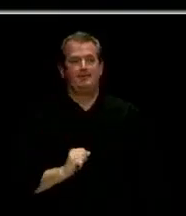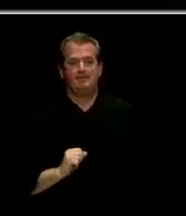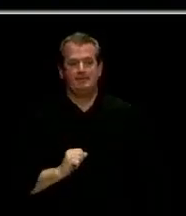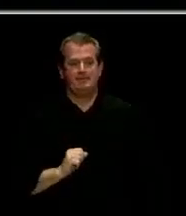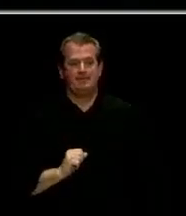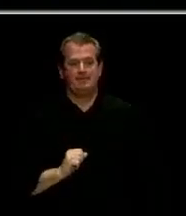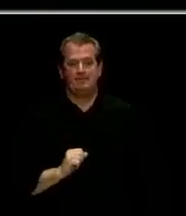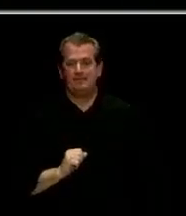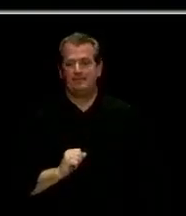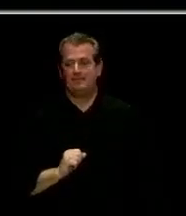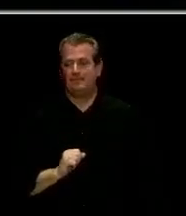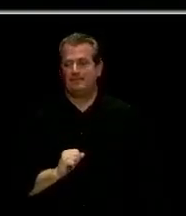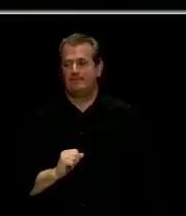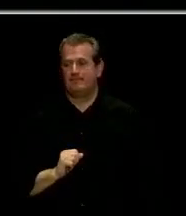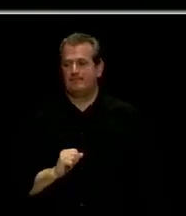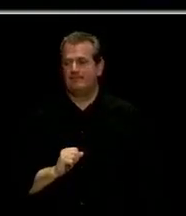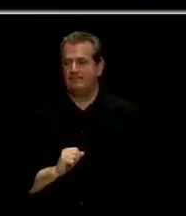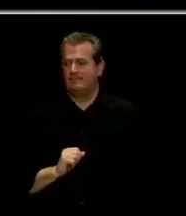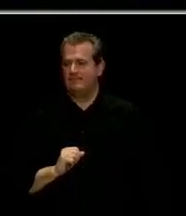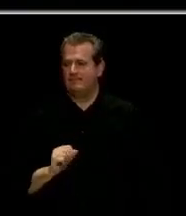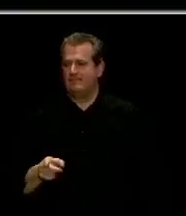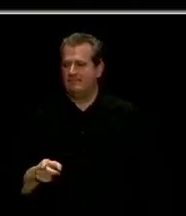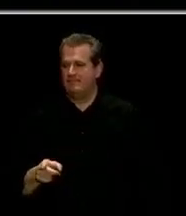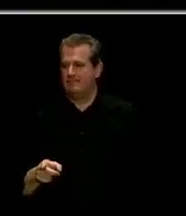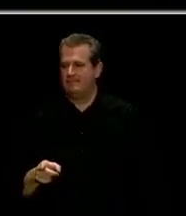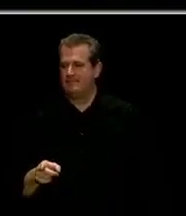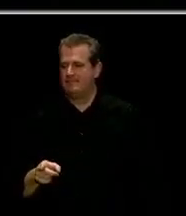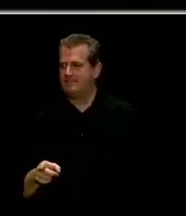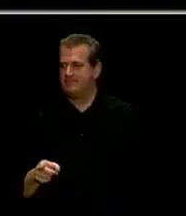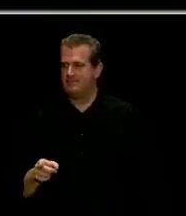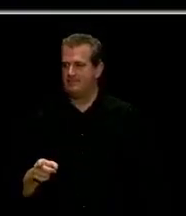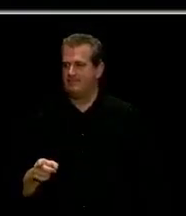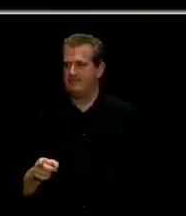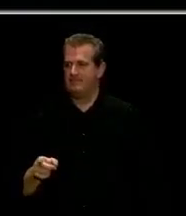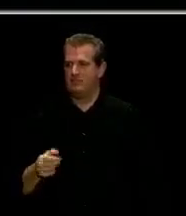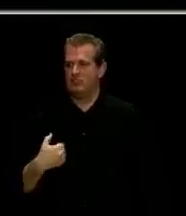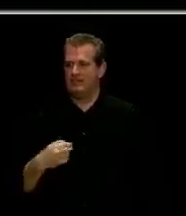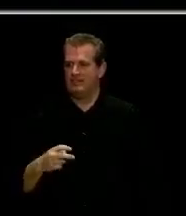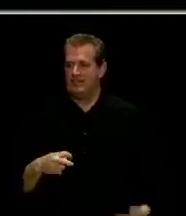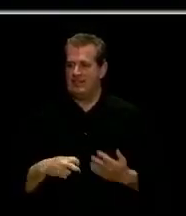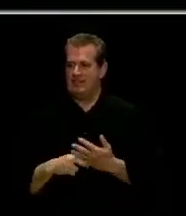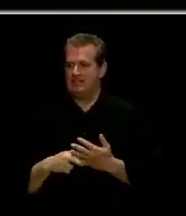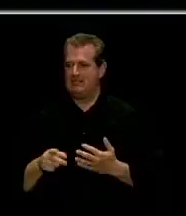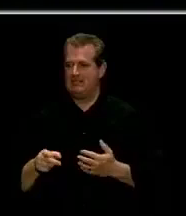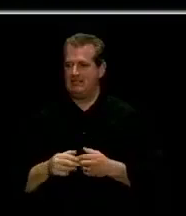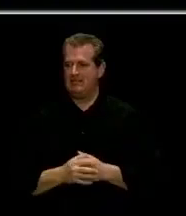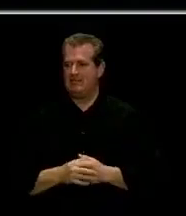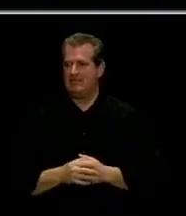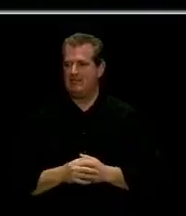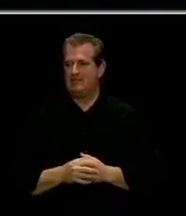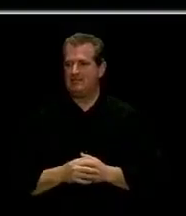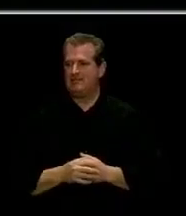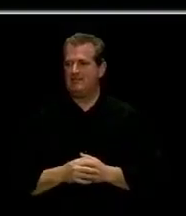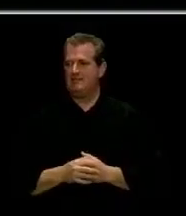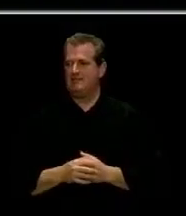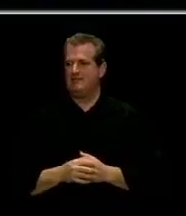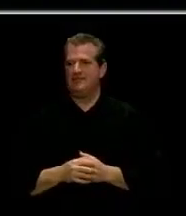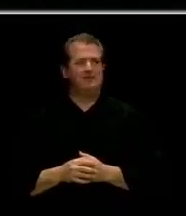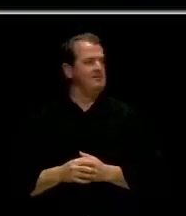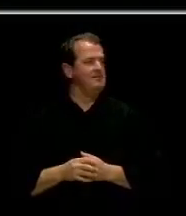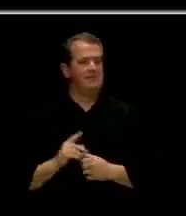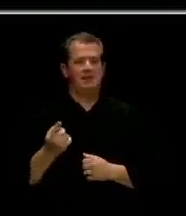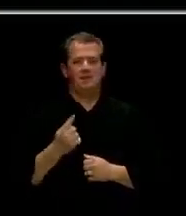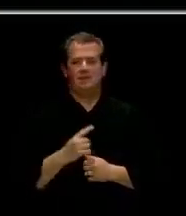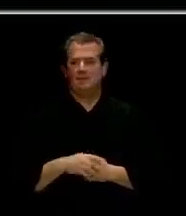7700323. Anybody? There we go. Come on